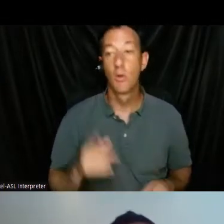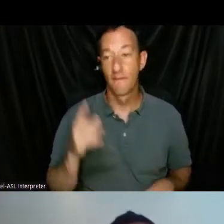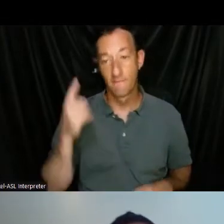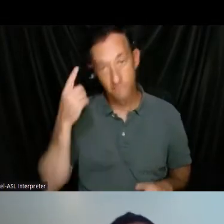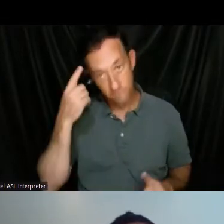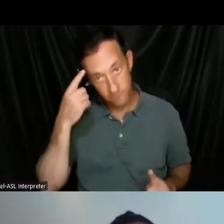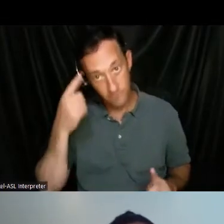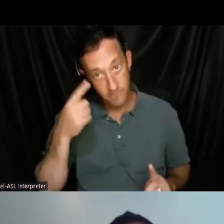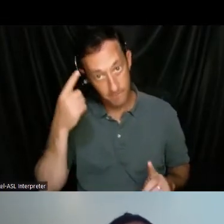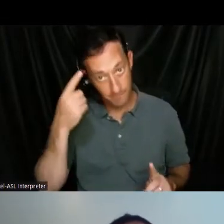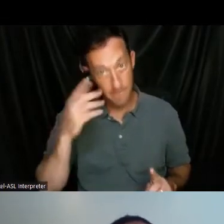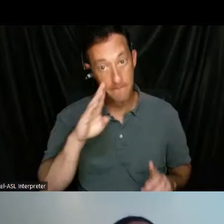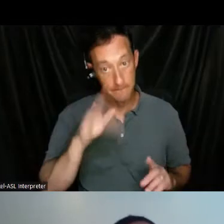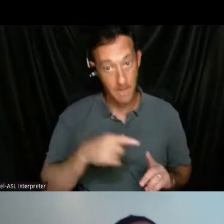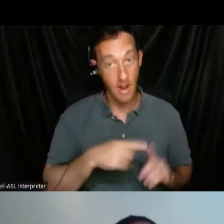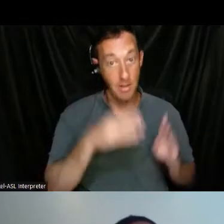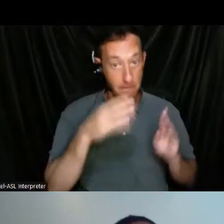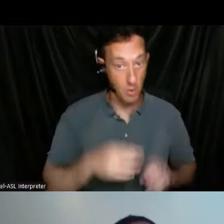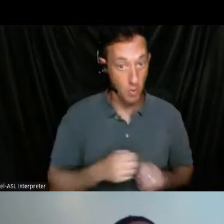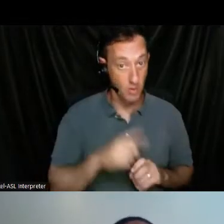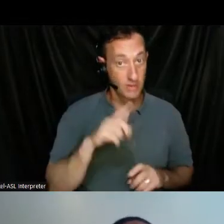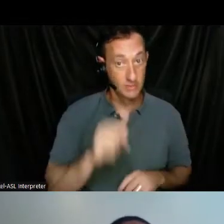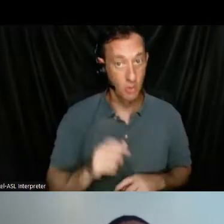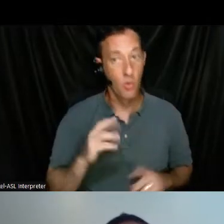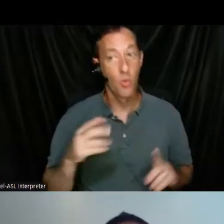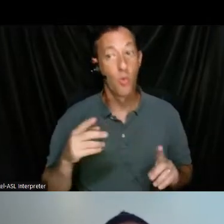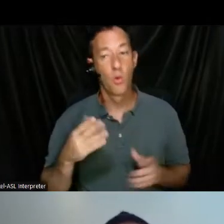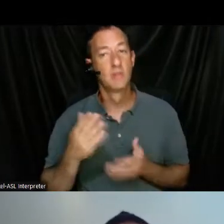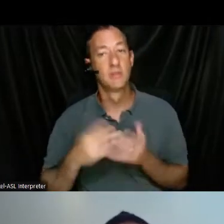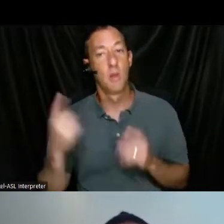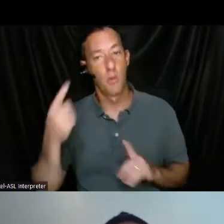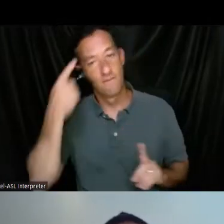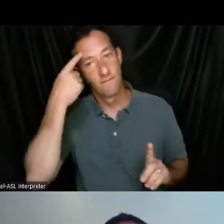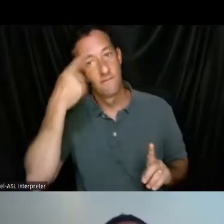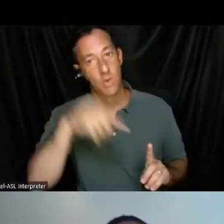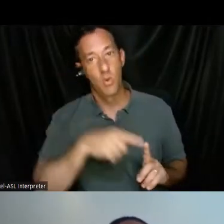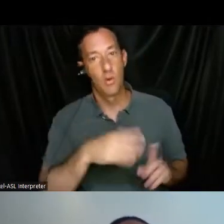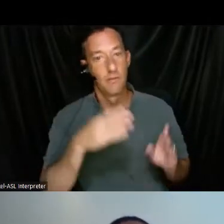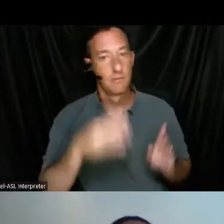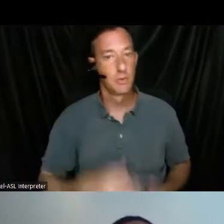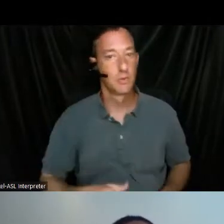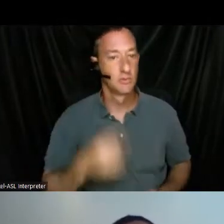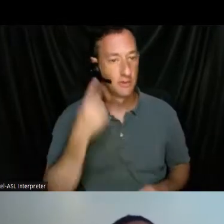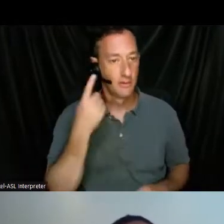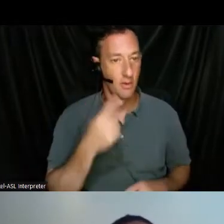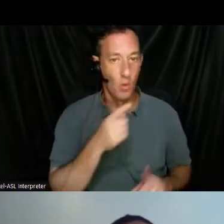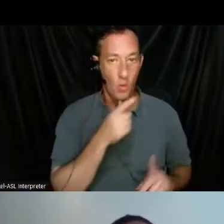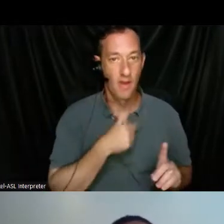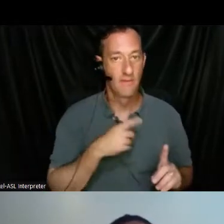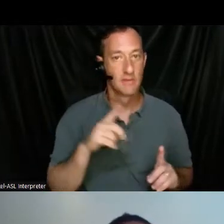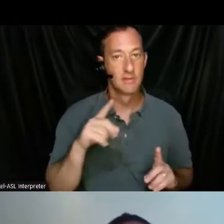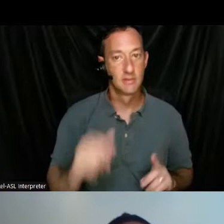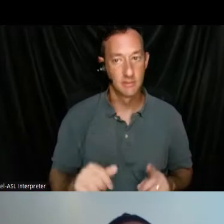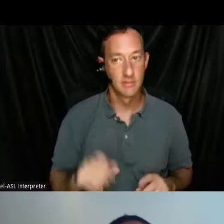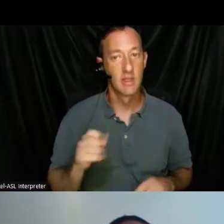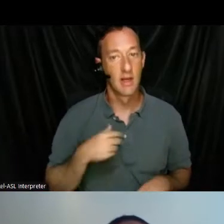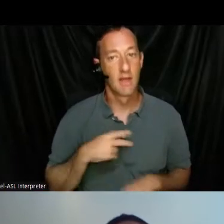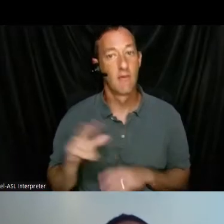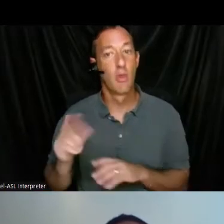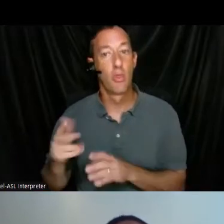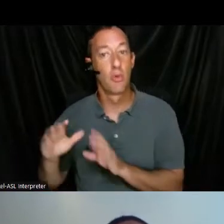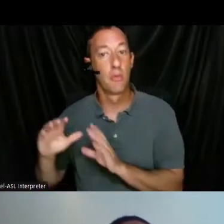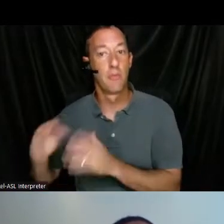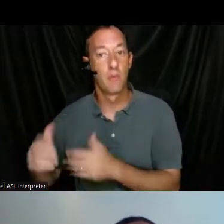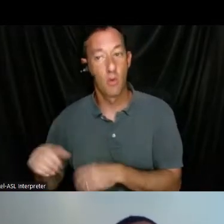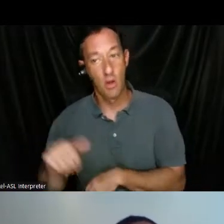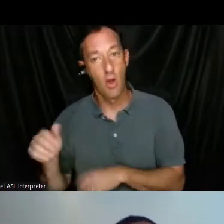the individual with a disability, or also on behalf of an individual with a disability. So you can have third parties or other individuals